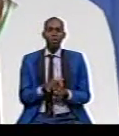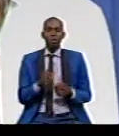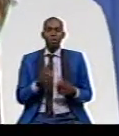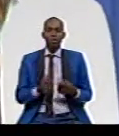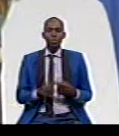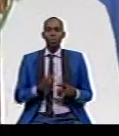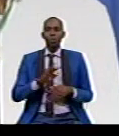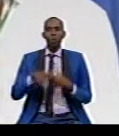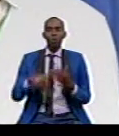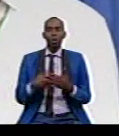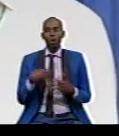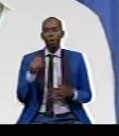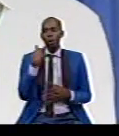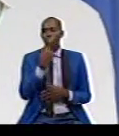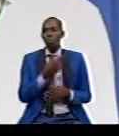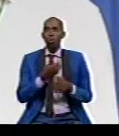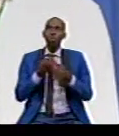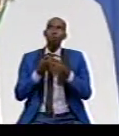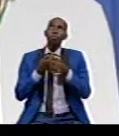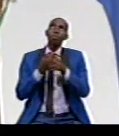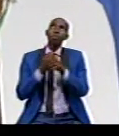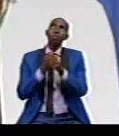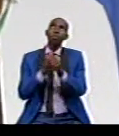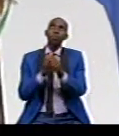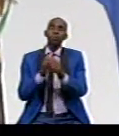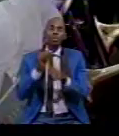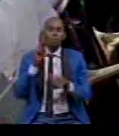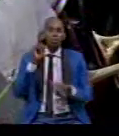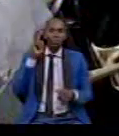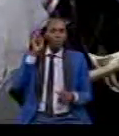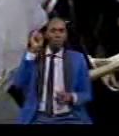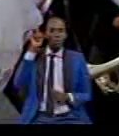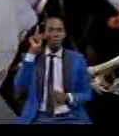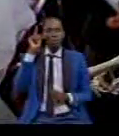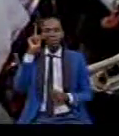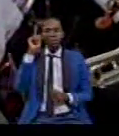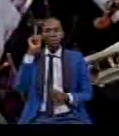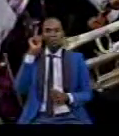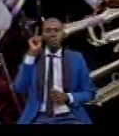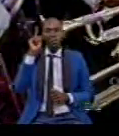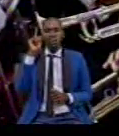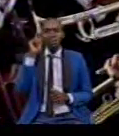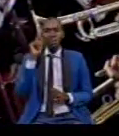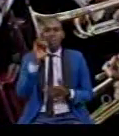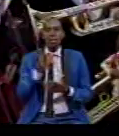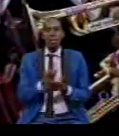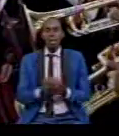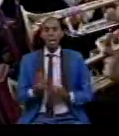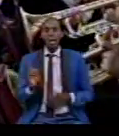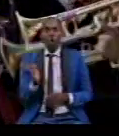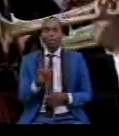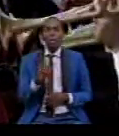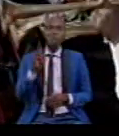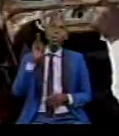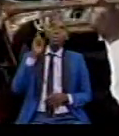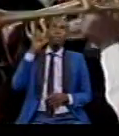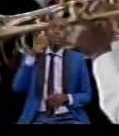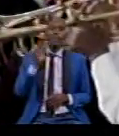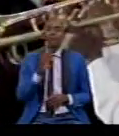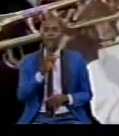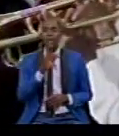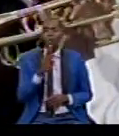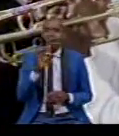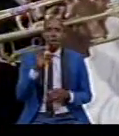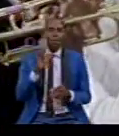will be taken away. Tonight ye are complete in him, which is the